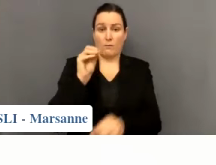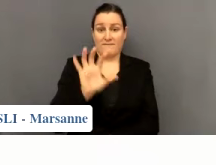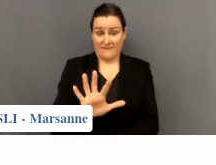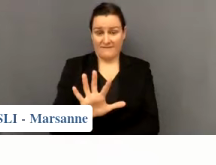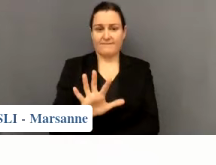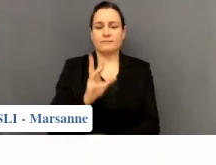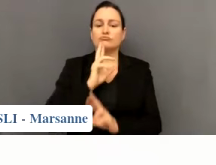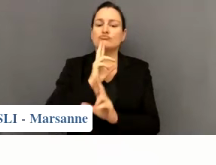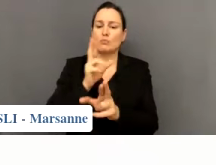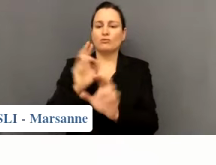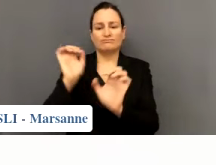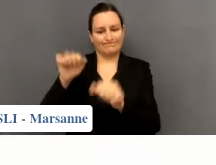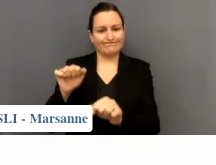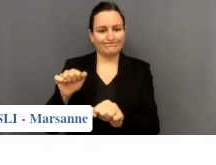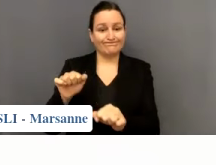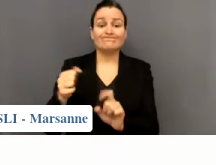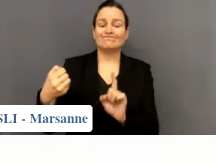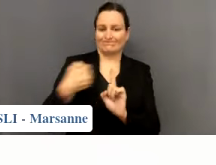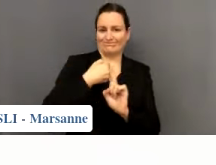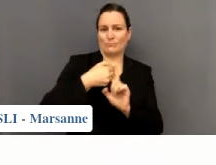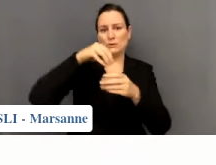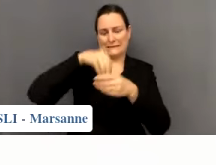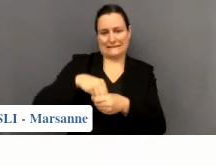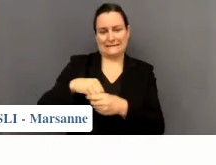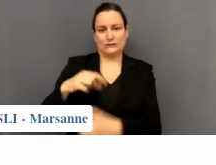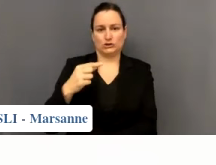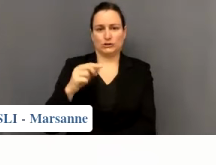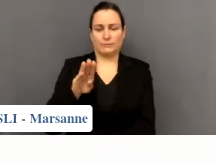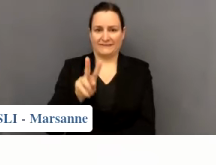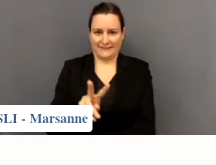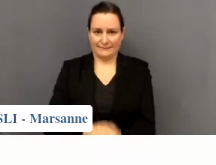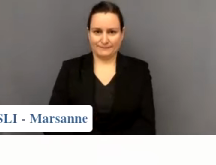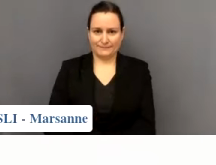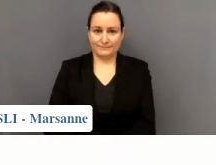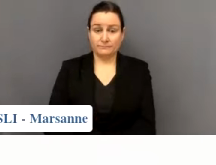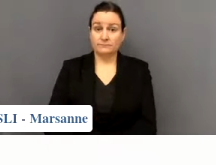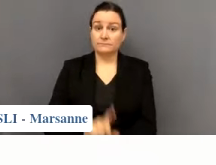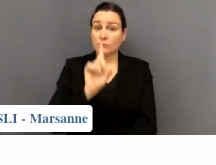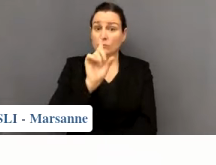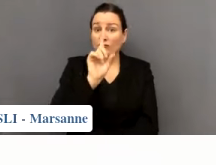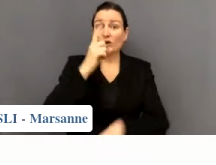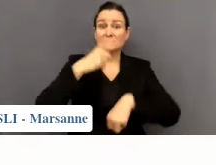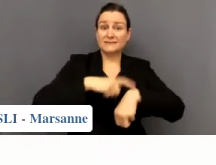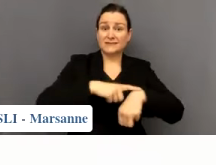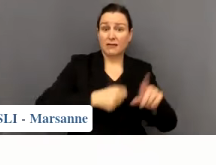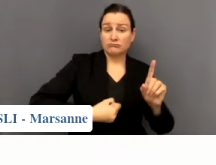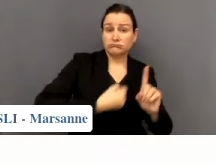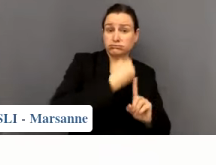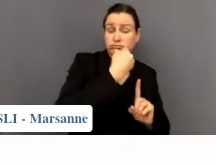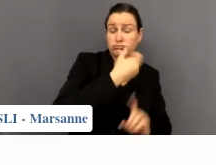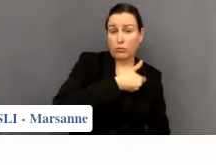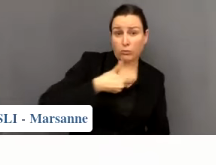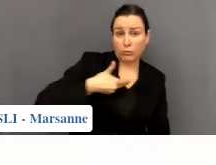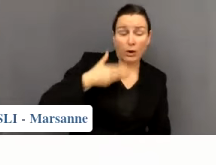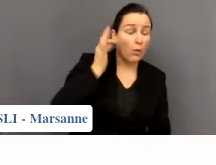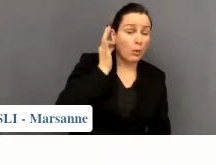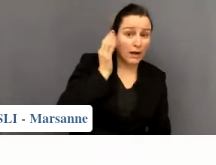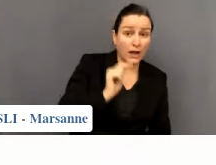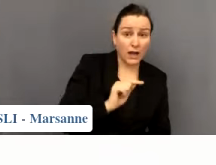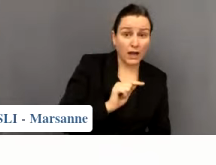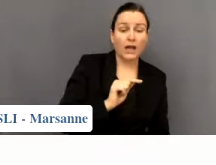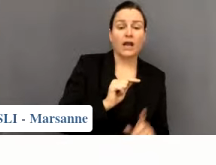Studies found the probability of first-time violence was 1.8 times higher among women who experienced an increase in